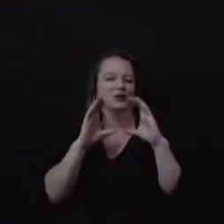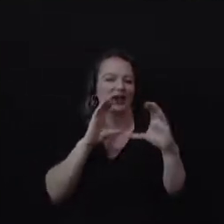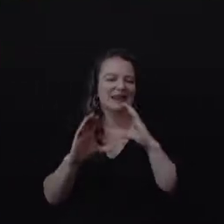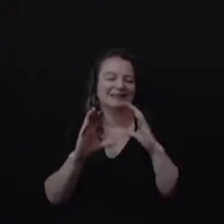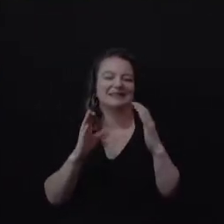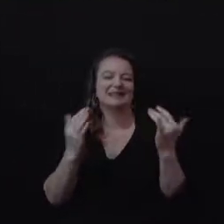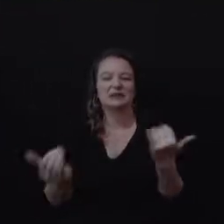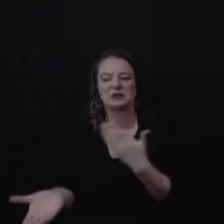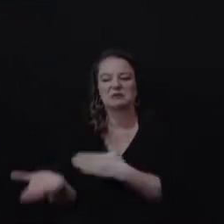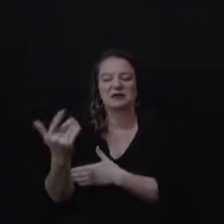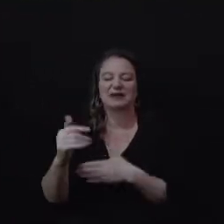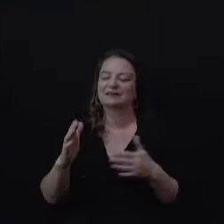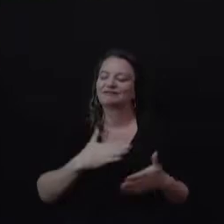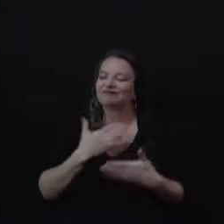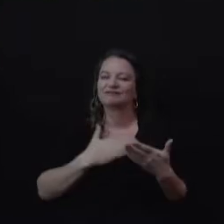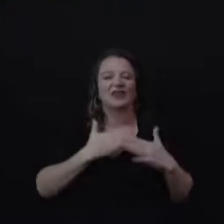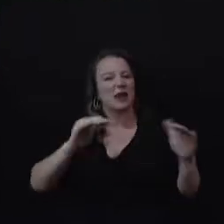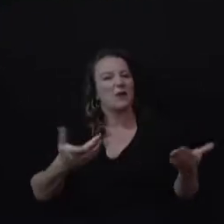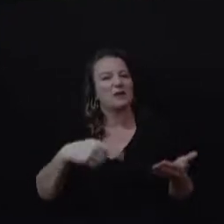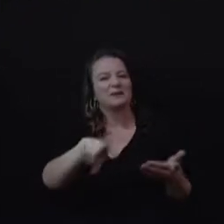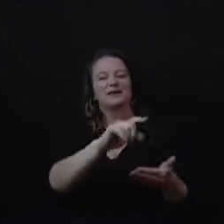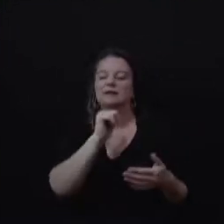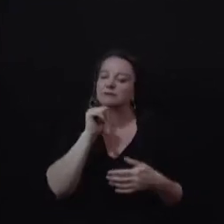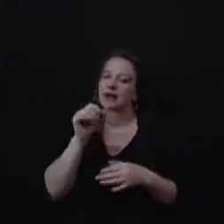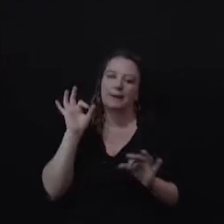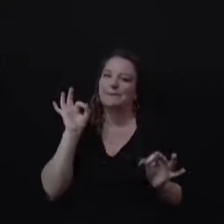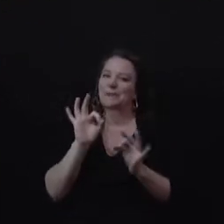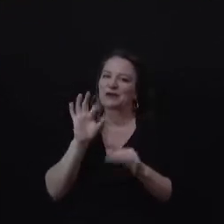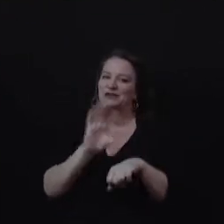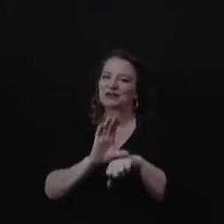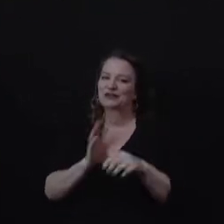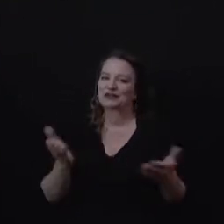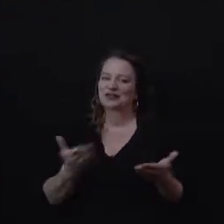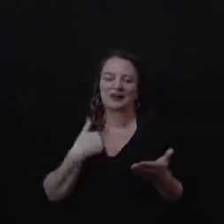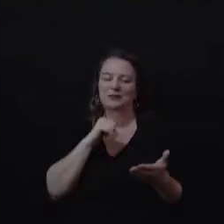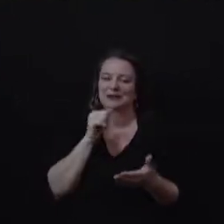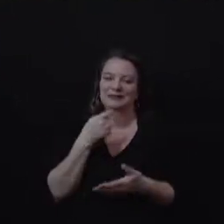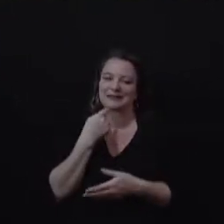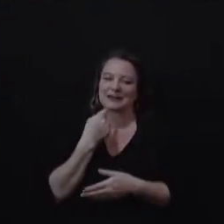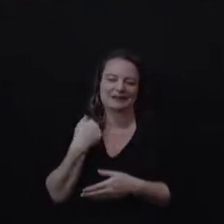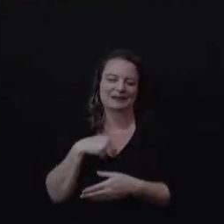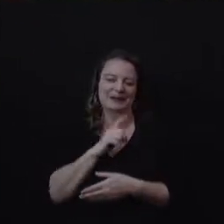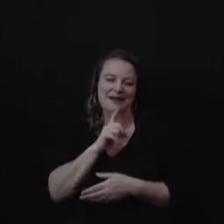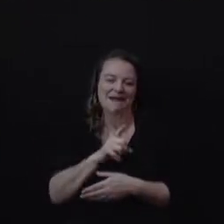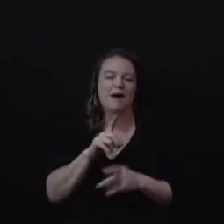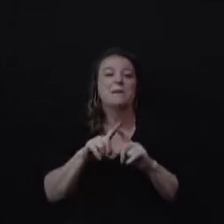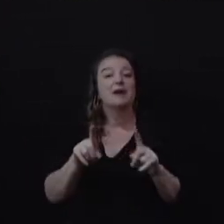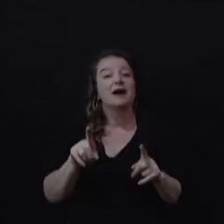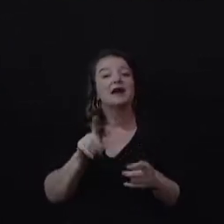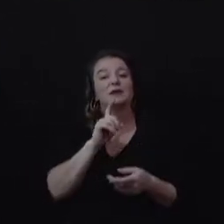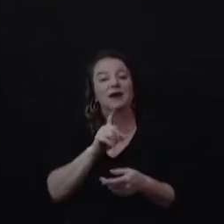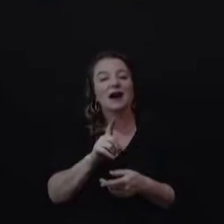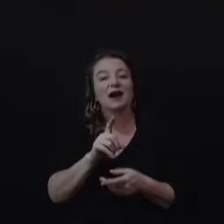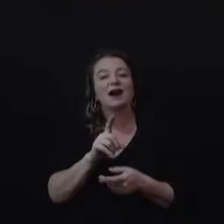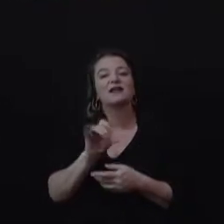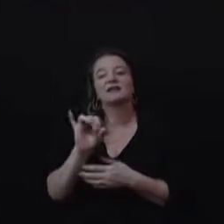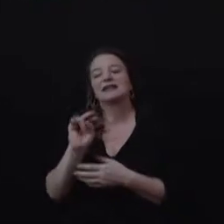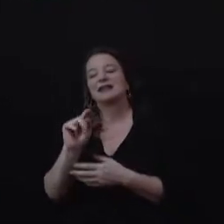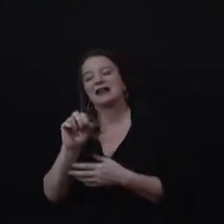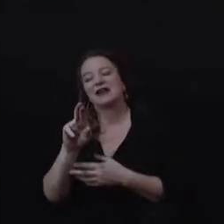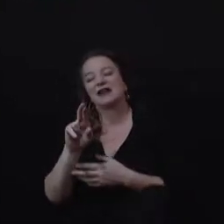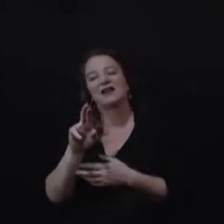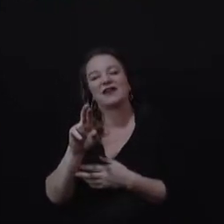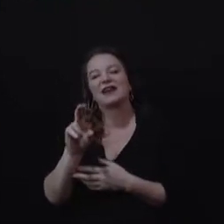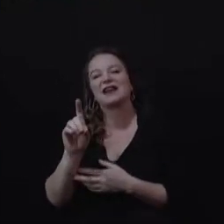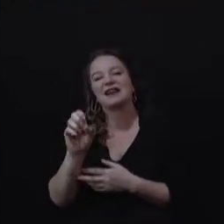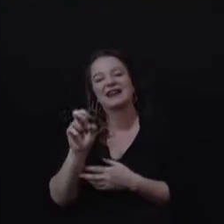this morning. We're not a perfect church around here. We don't claim to be, but we are an interdenominational. We